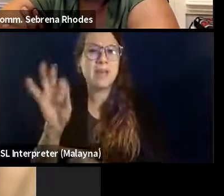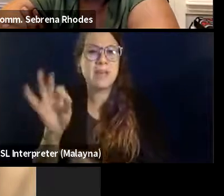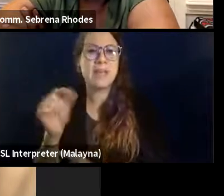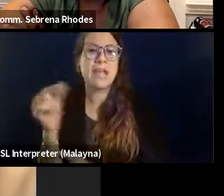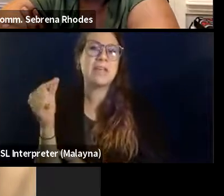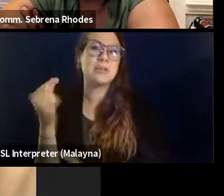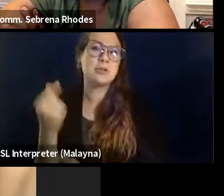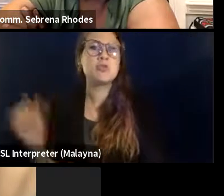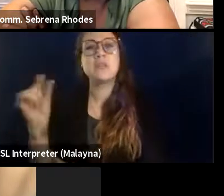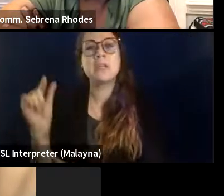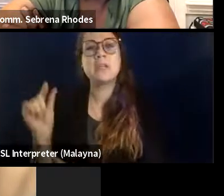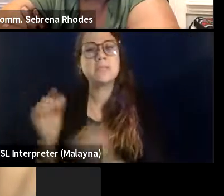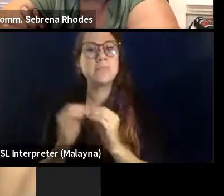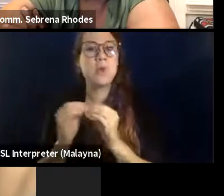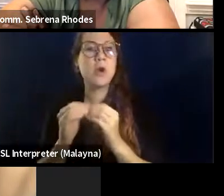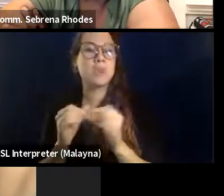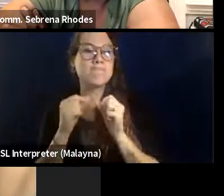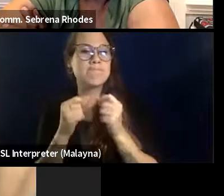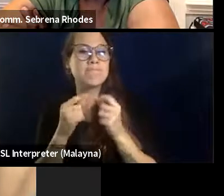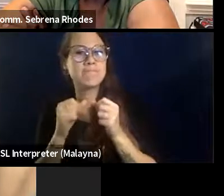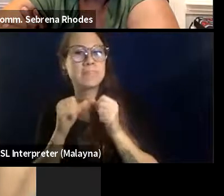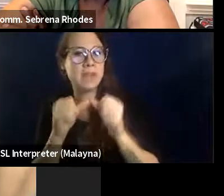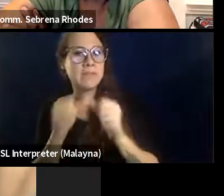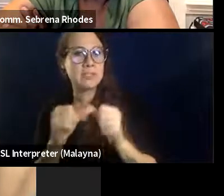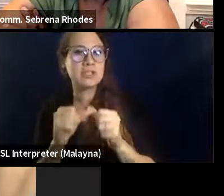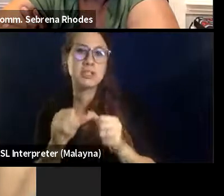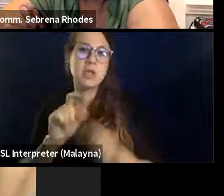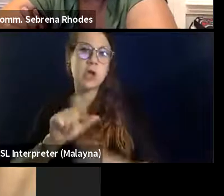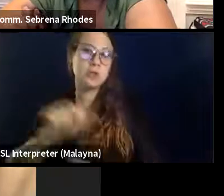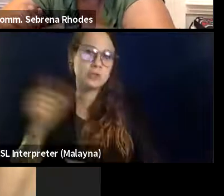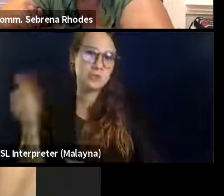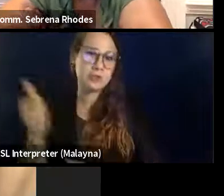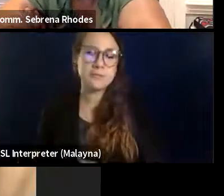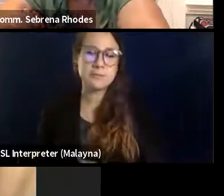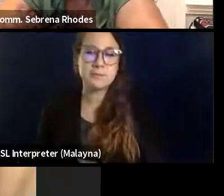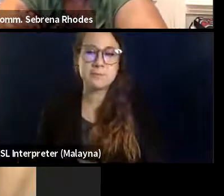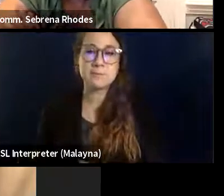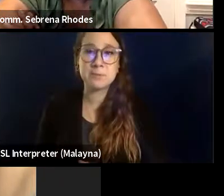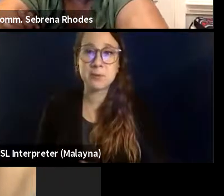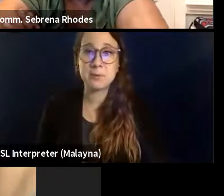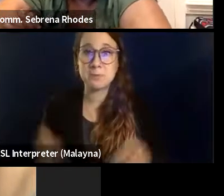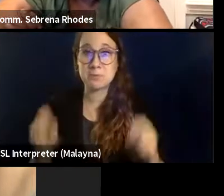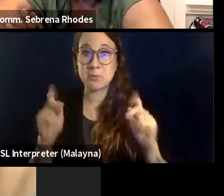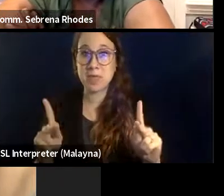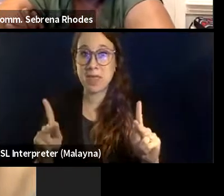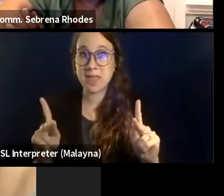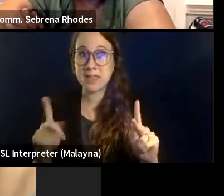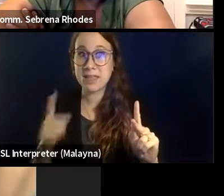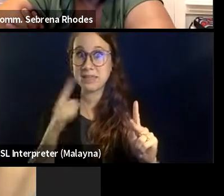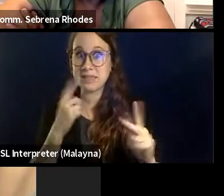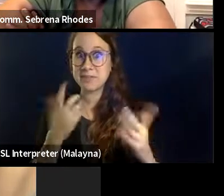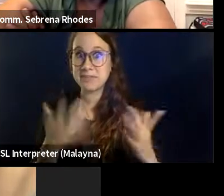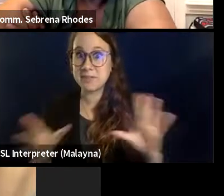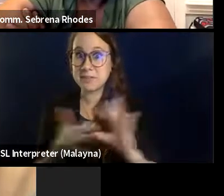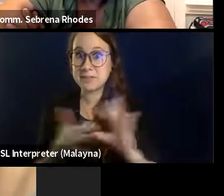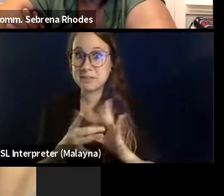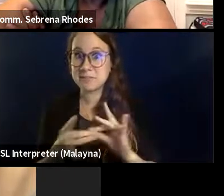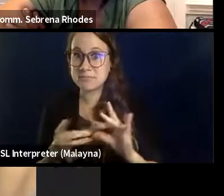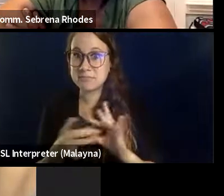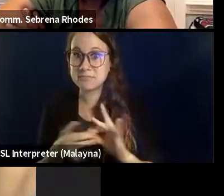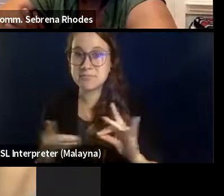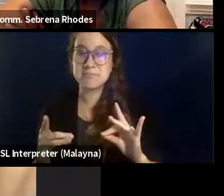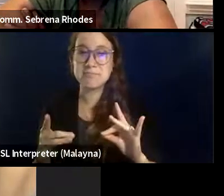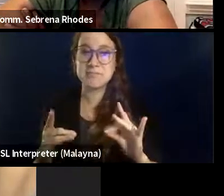can. Mm-hmm. Okay. Yep. So I think with that friendly amendment from